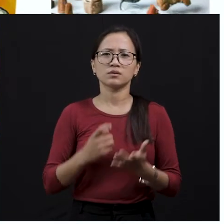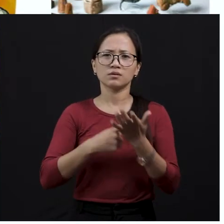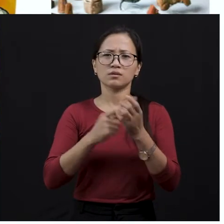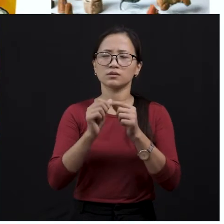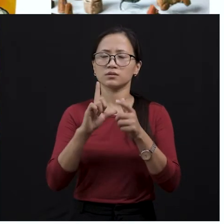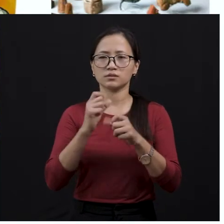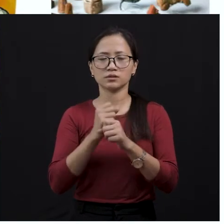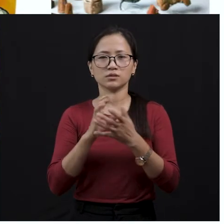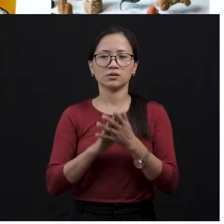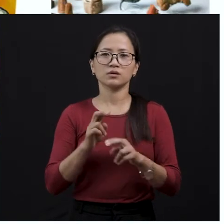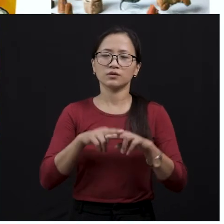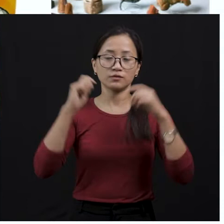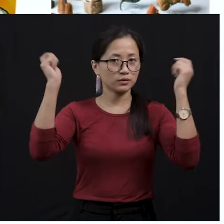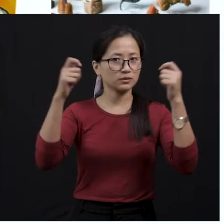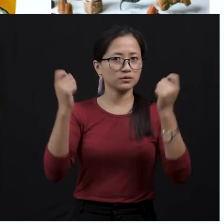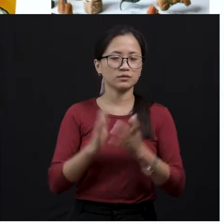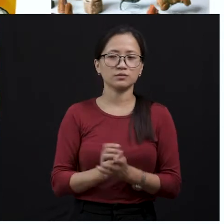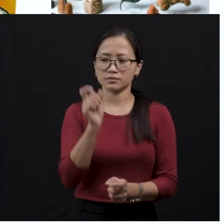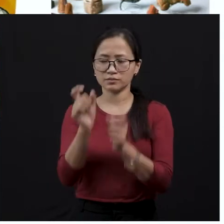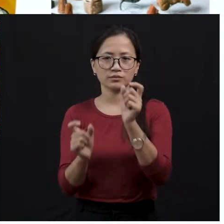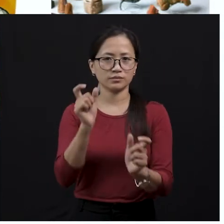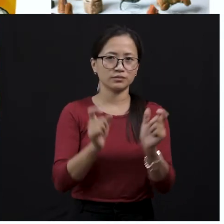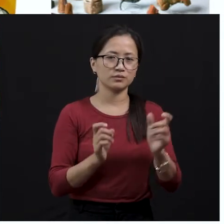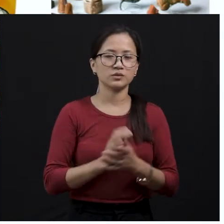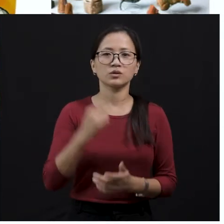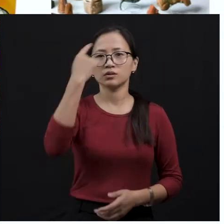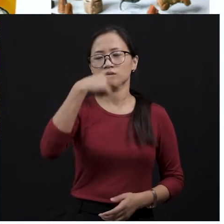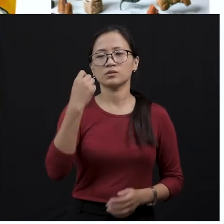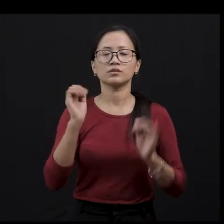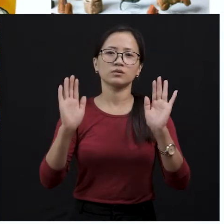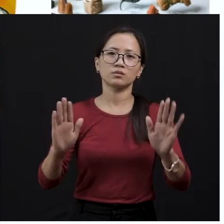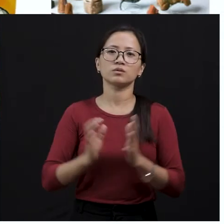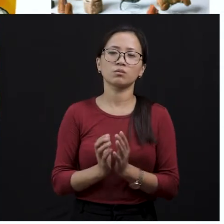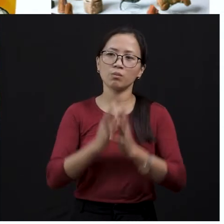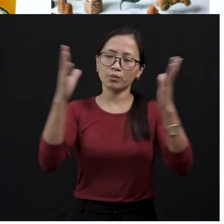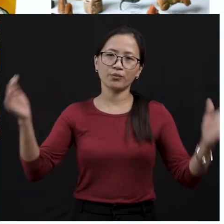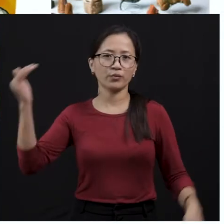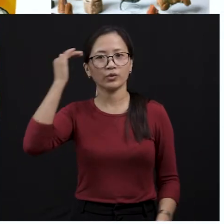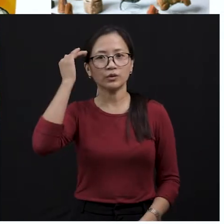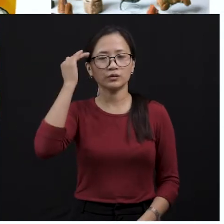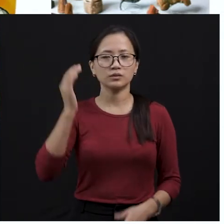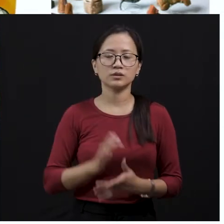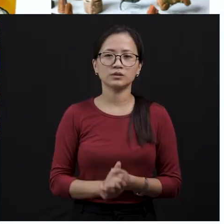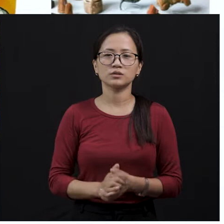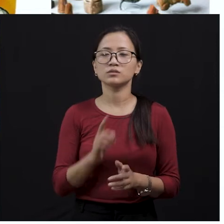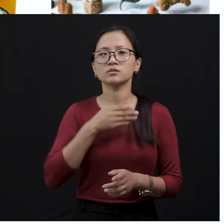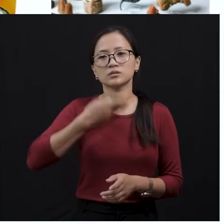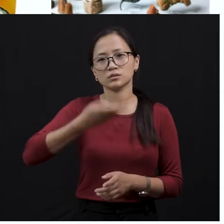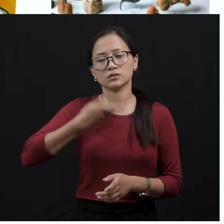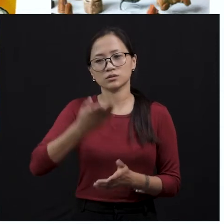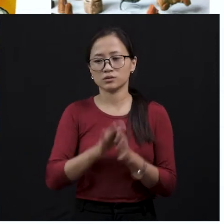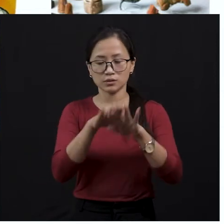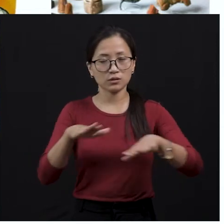religious festivals, and some of the people, whoever had more knowledge, they also taught to